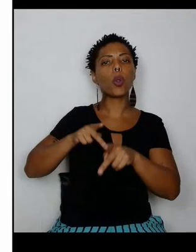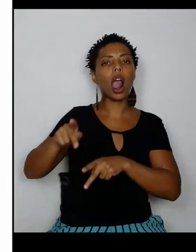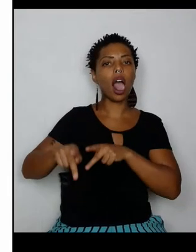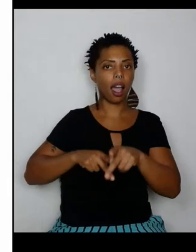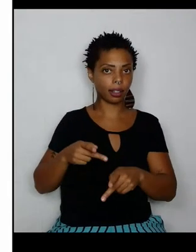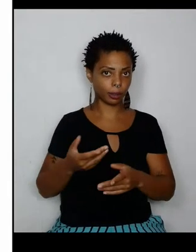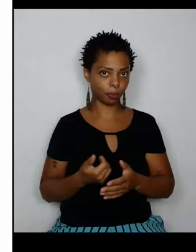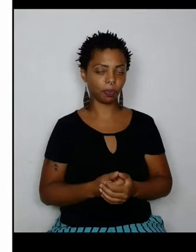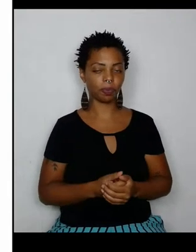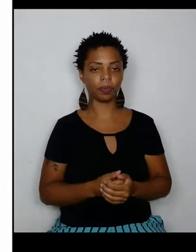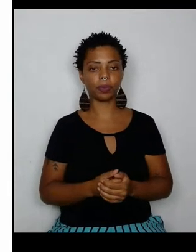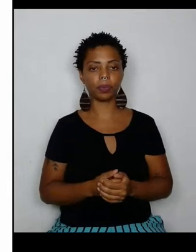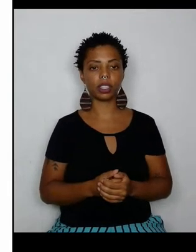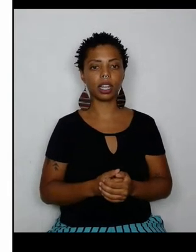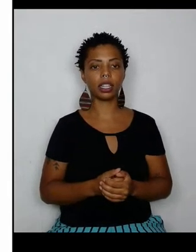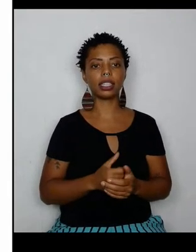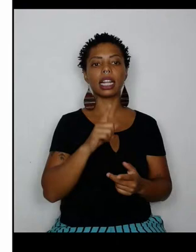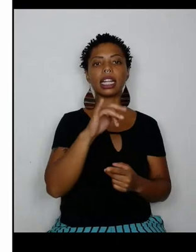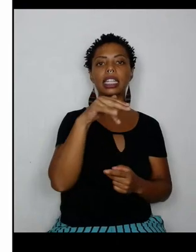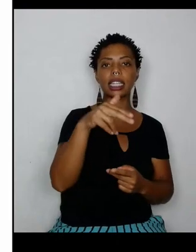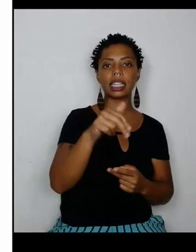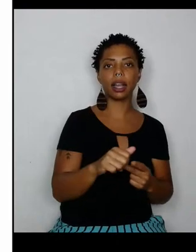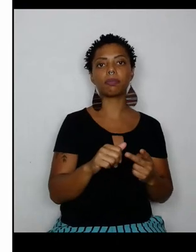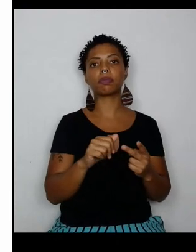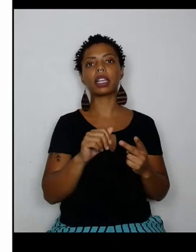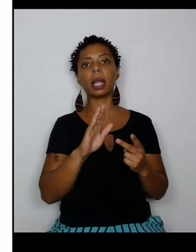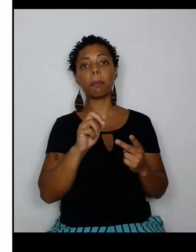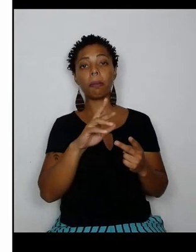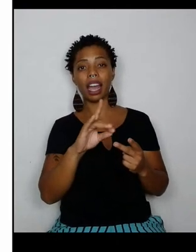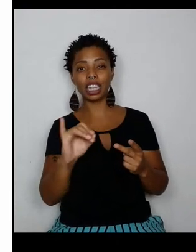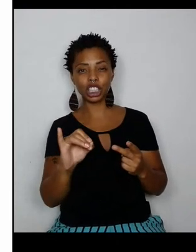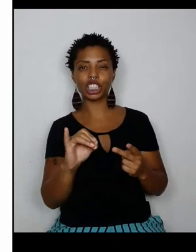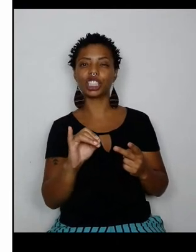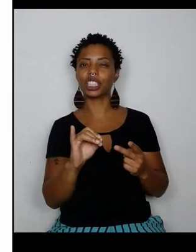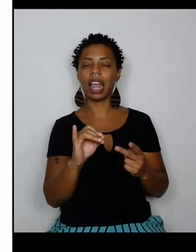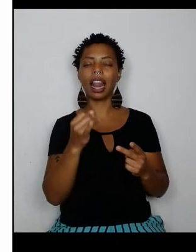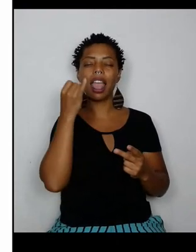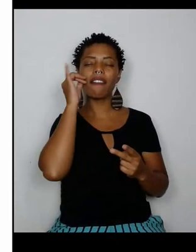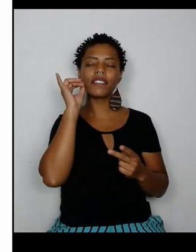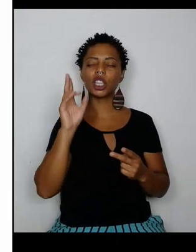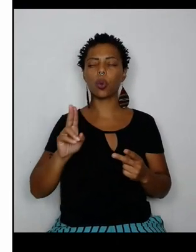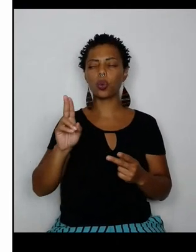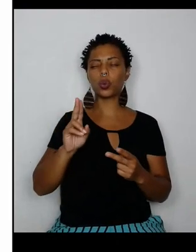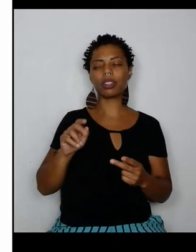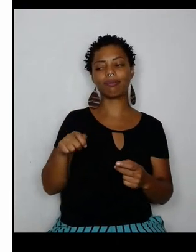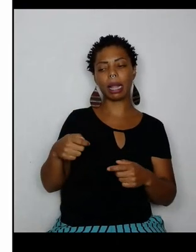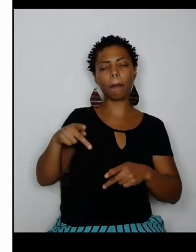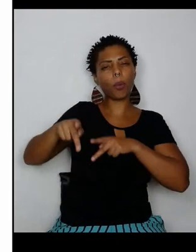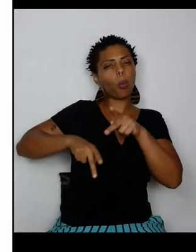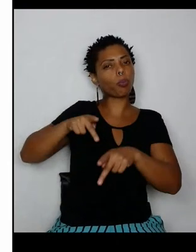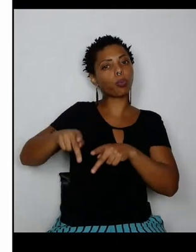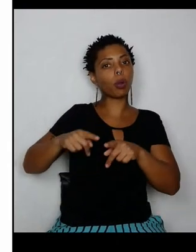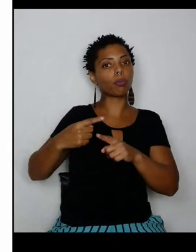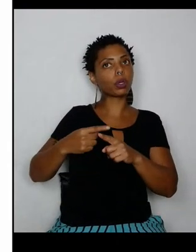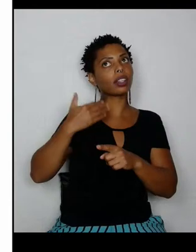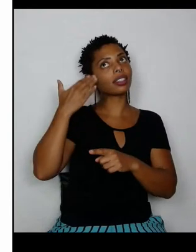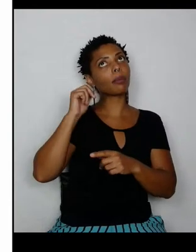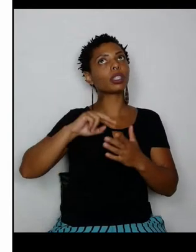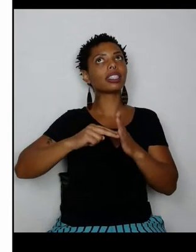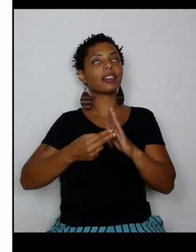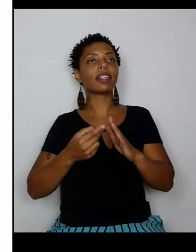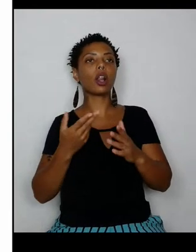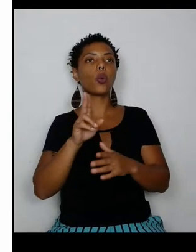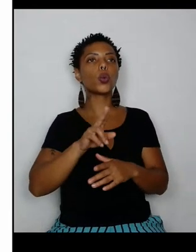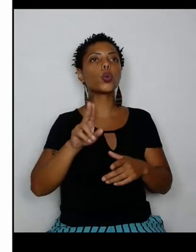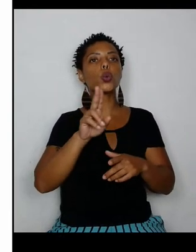so-called popular artists lina ambardi used to avoid the term popular they